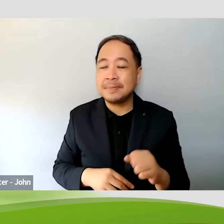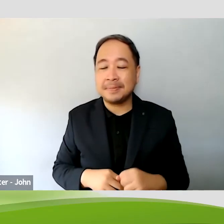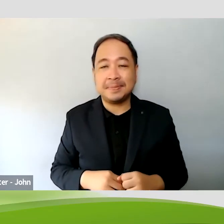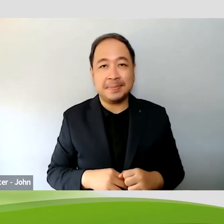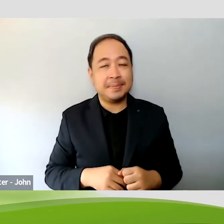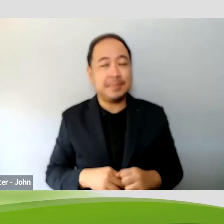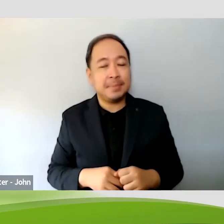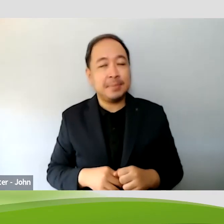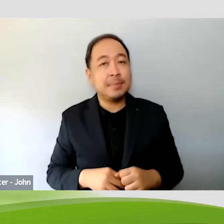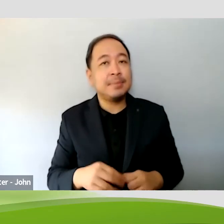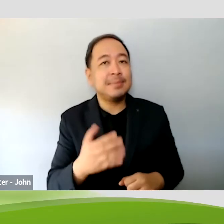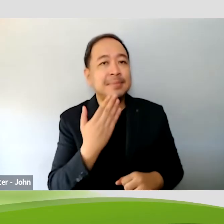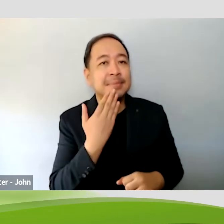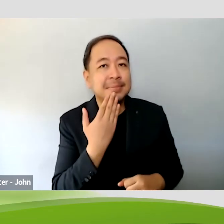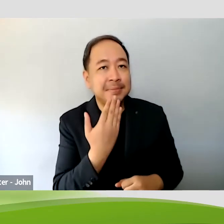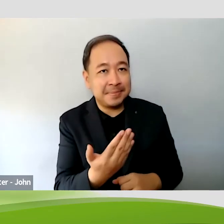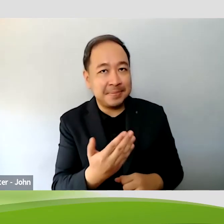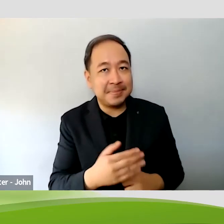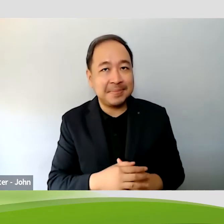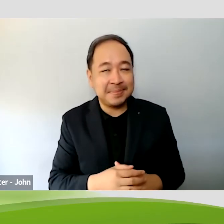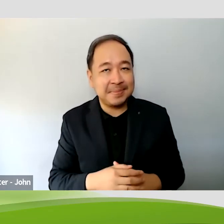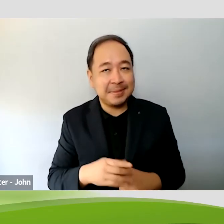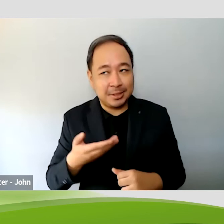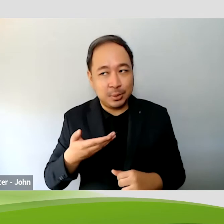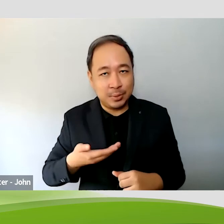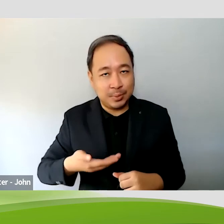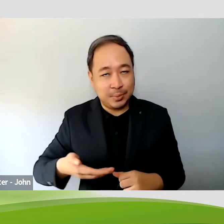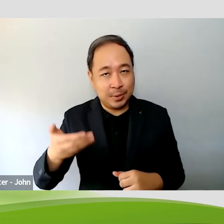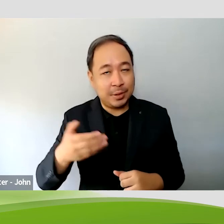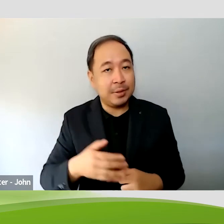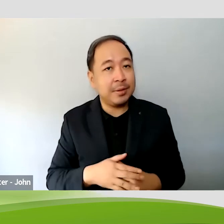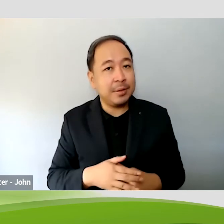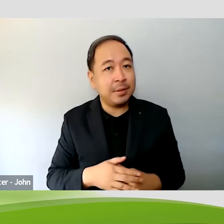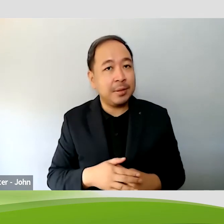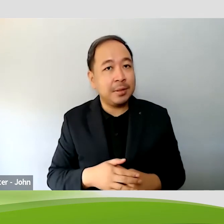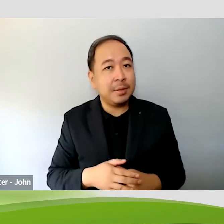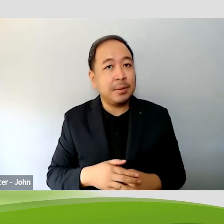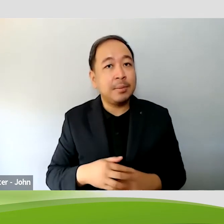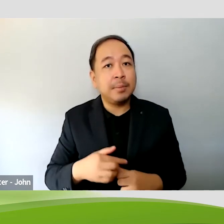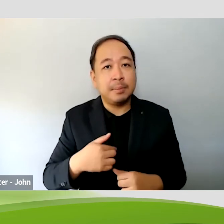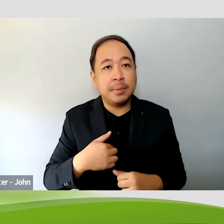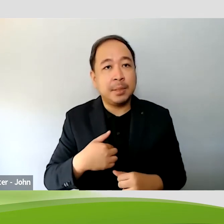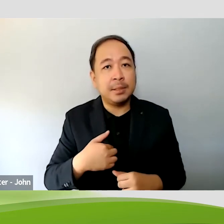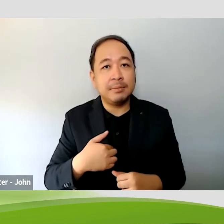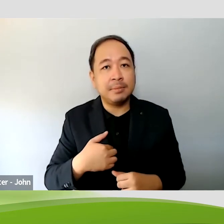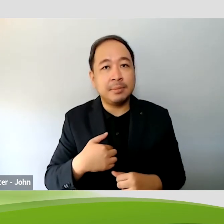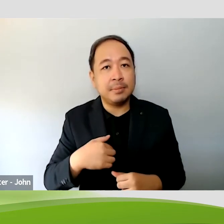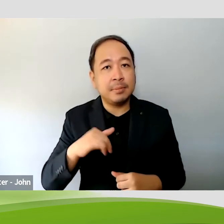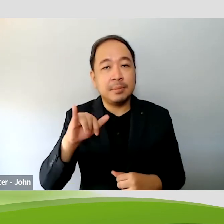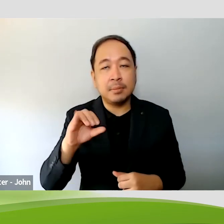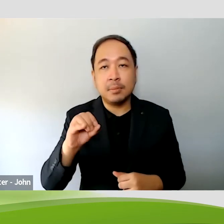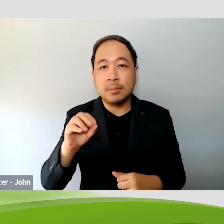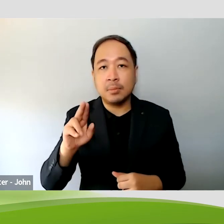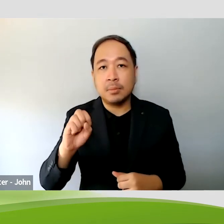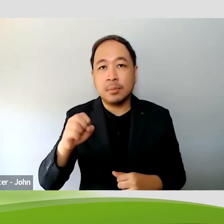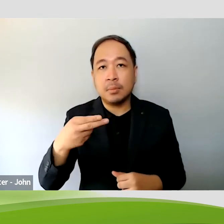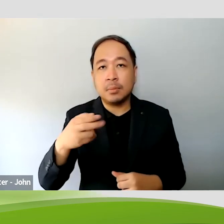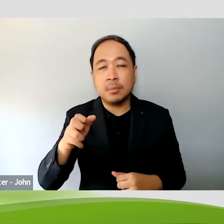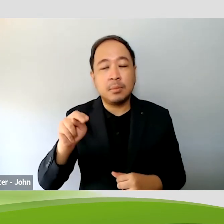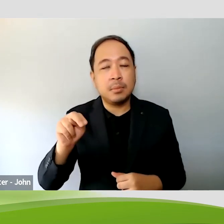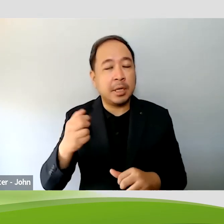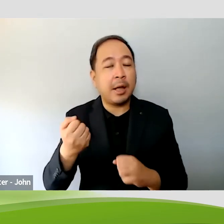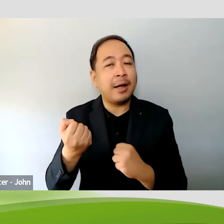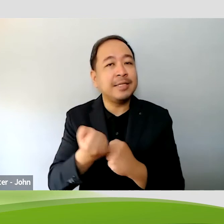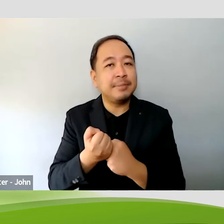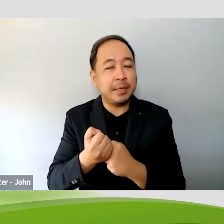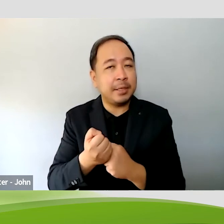Okay, thank you, Mr. Nibs, for giving me the floor. This is Geng Yun, Assistant Permanent Representative of China